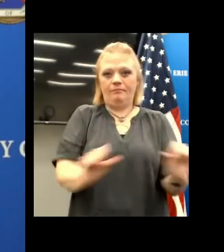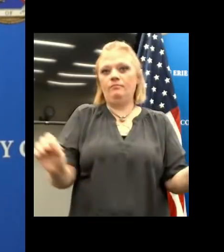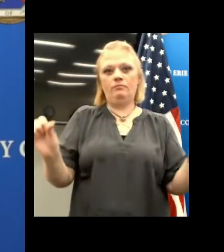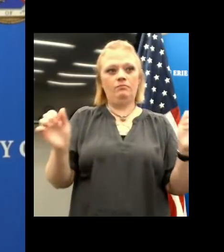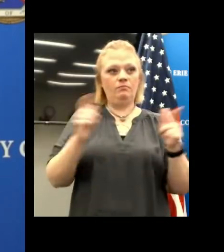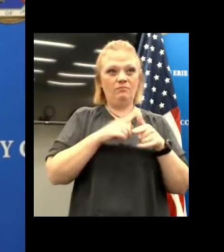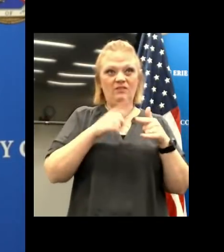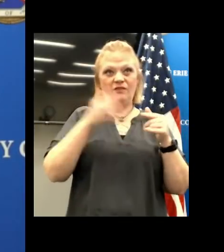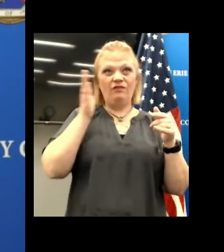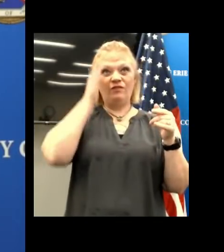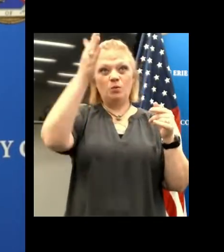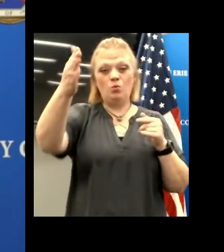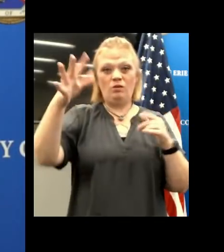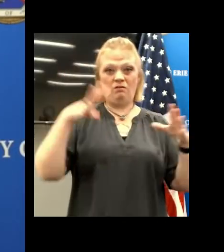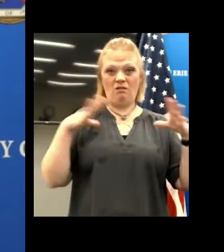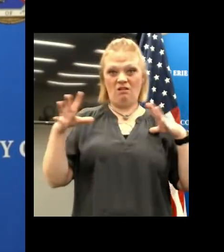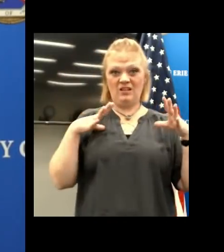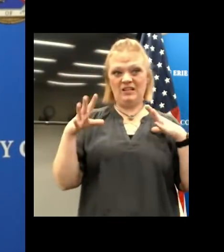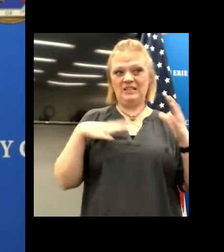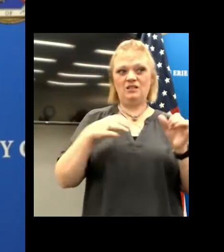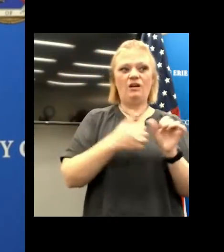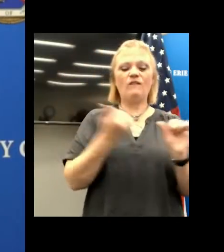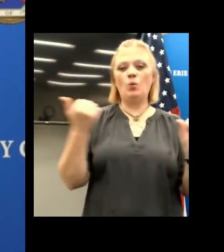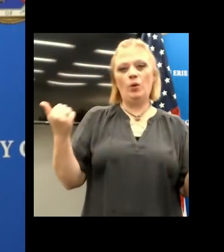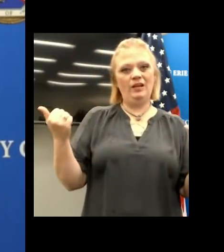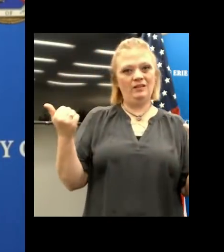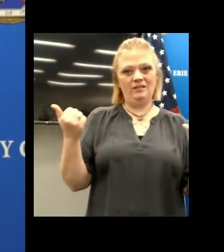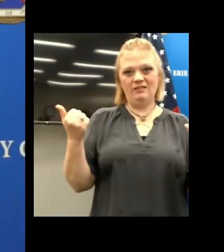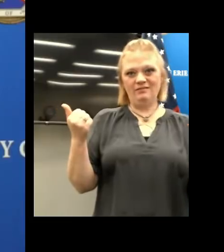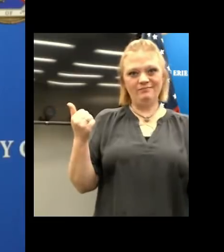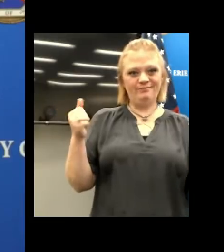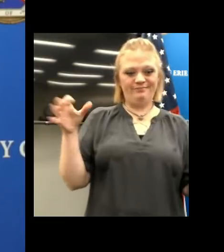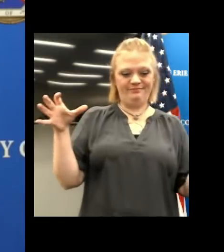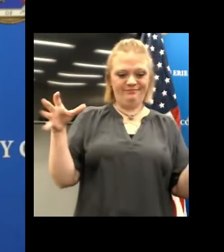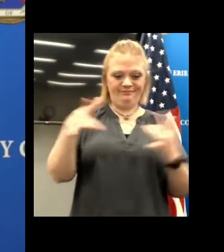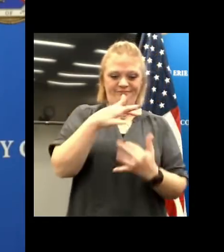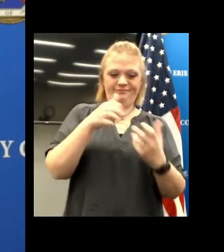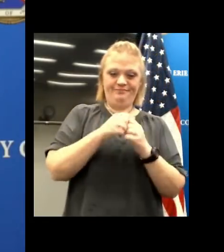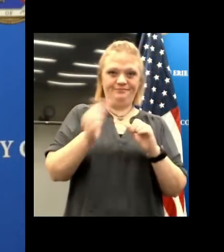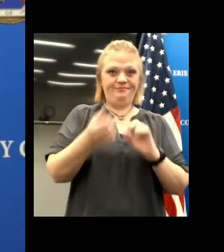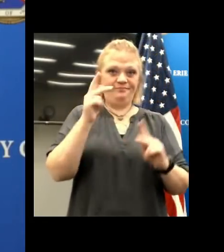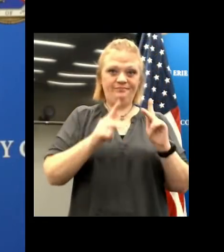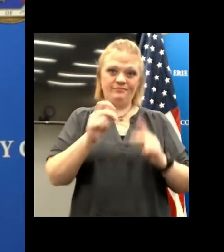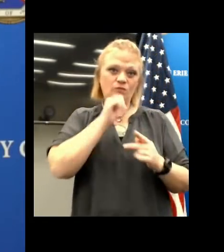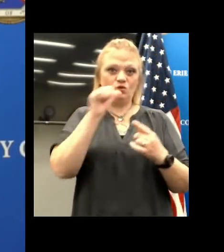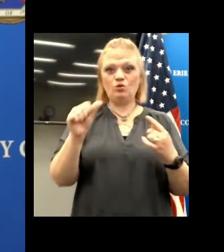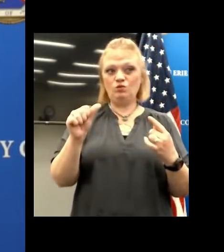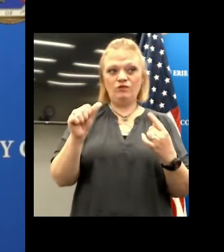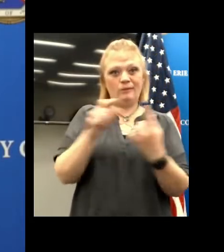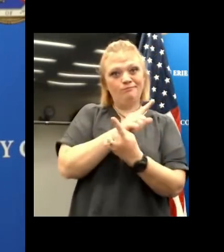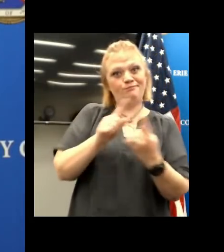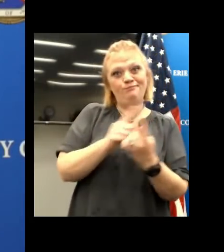future holidays, to avoid gathering with other individuals that you have not been around, because there's a greater chance of getting